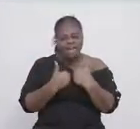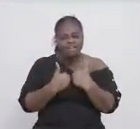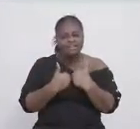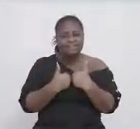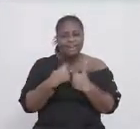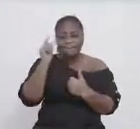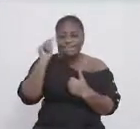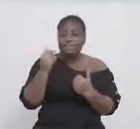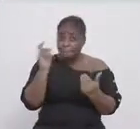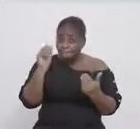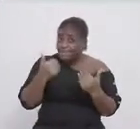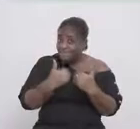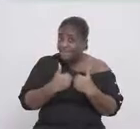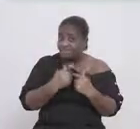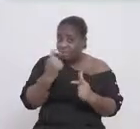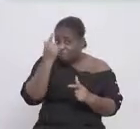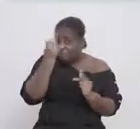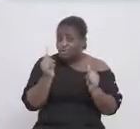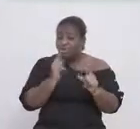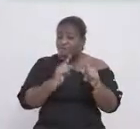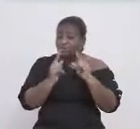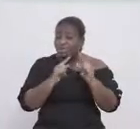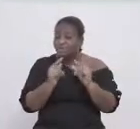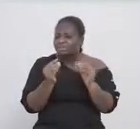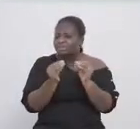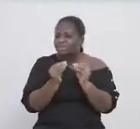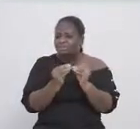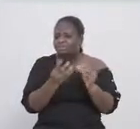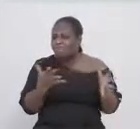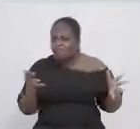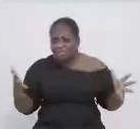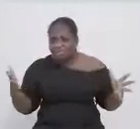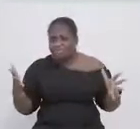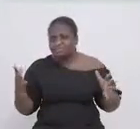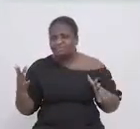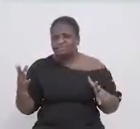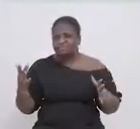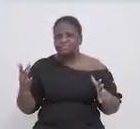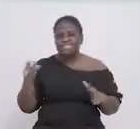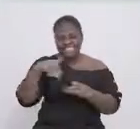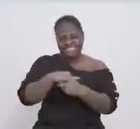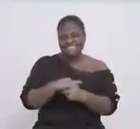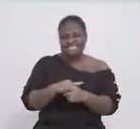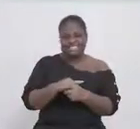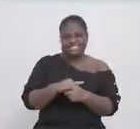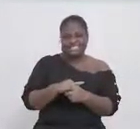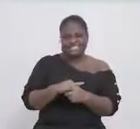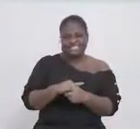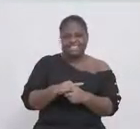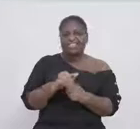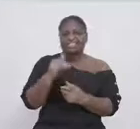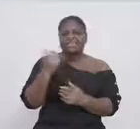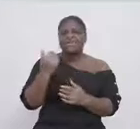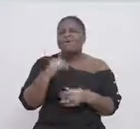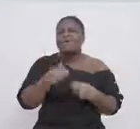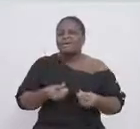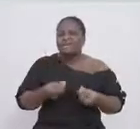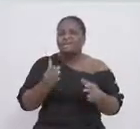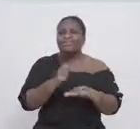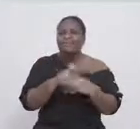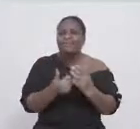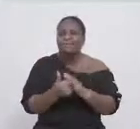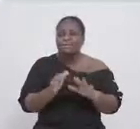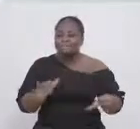must have, because now we're going to talk about numeracy and the most essential thing, digital skills. So I think you should all give your children